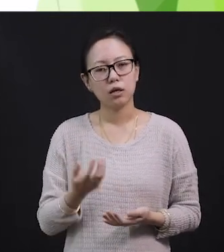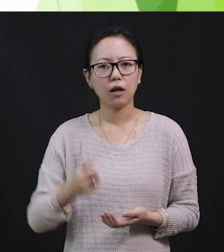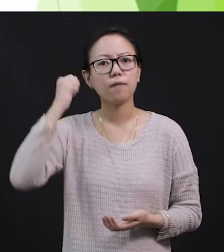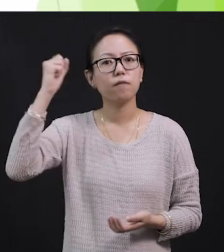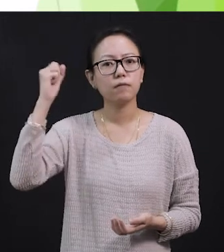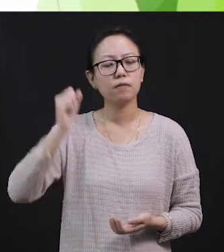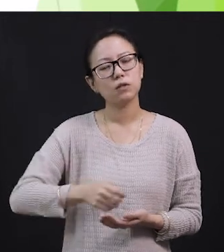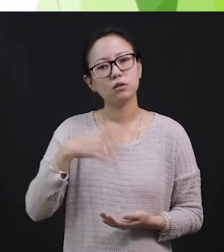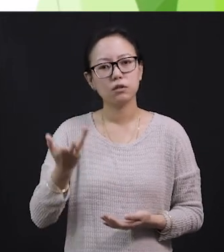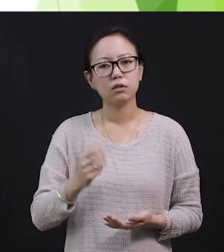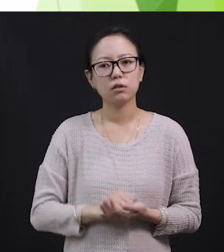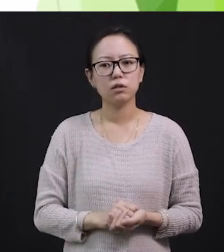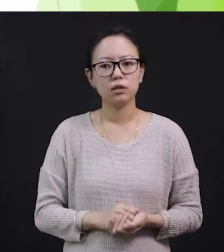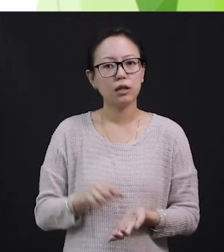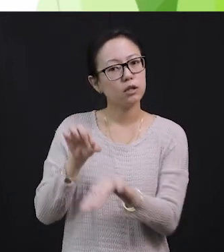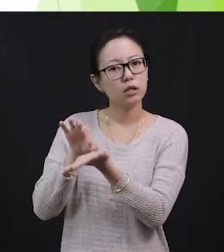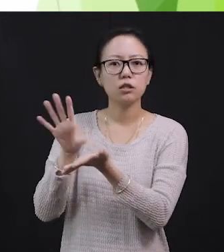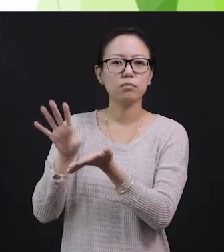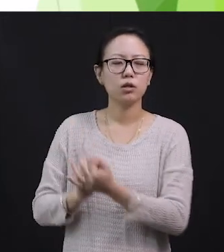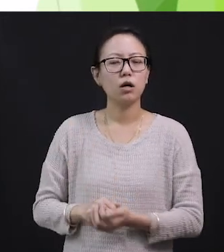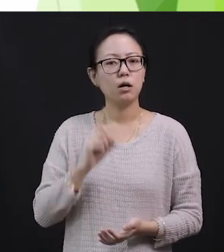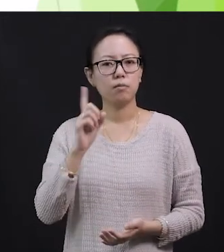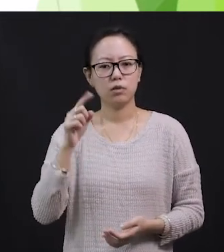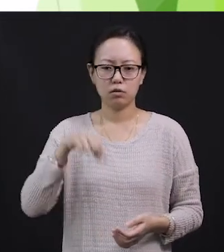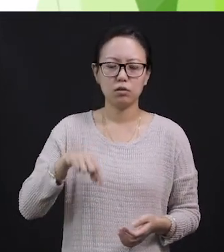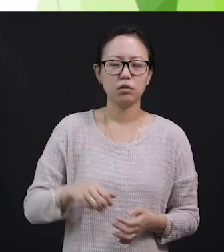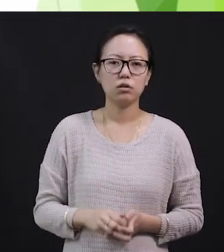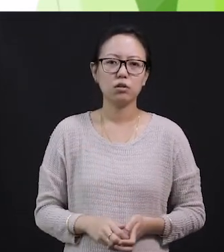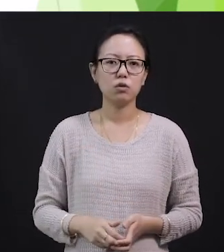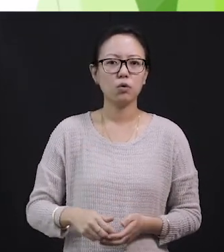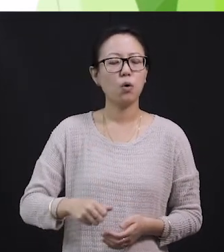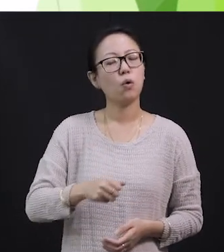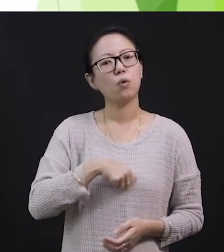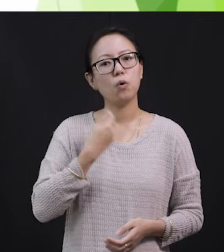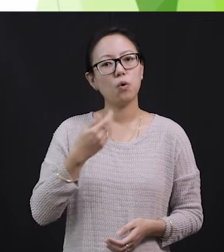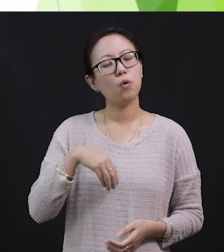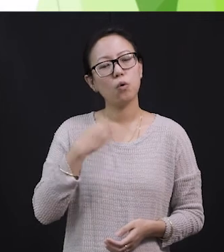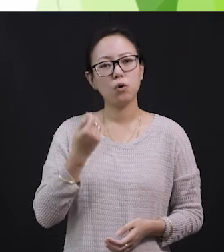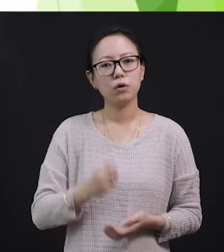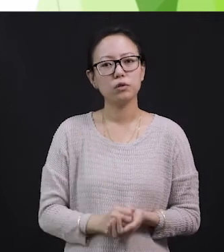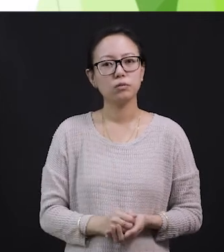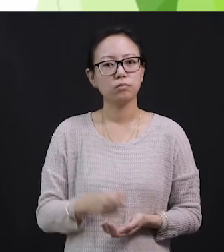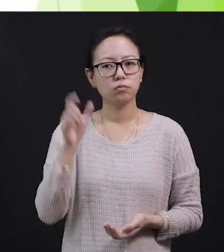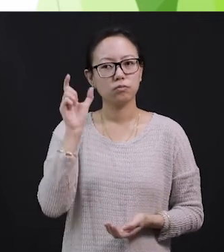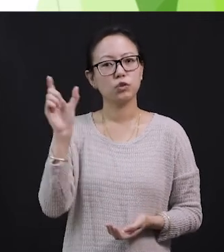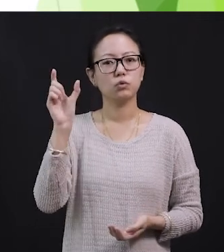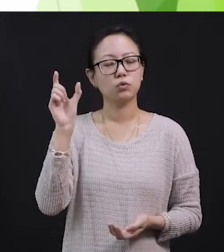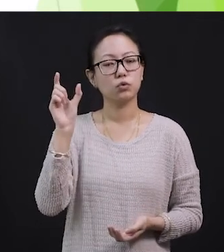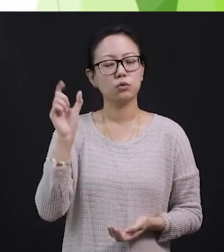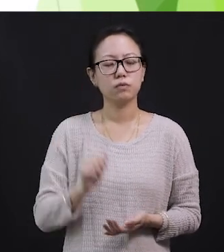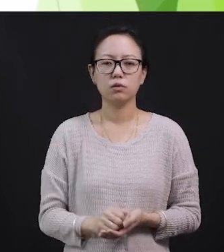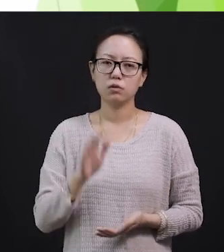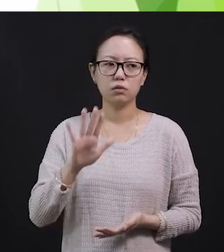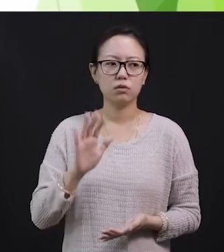movement. Now, earlier when I said that there was a big problem with the religion, there was